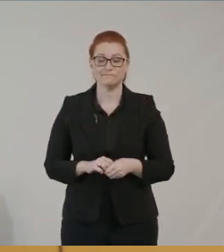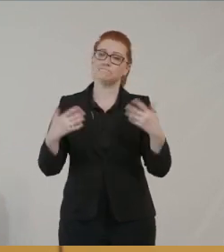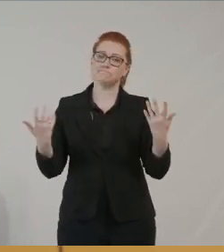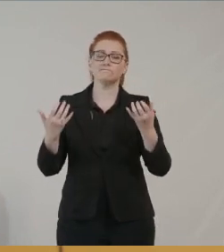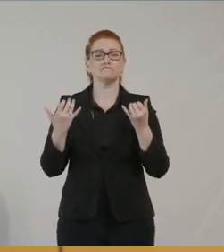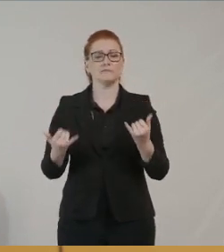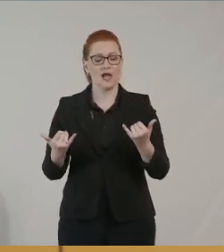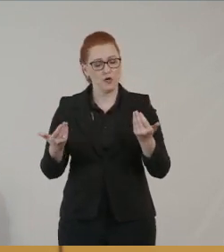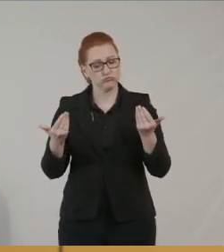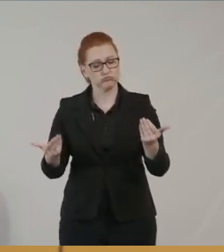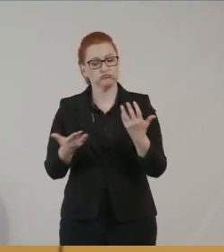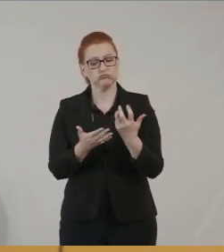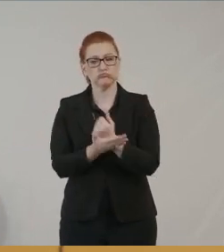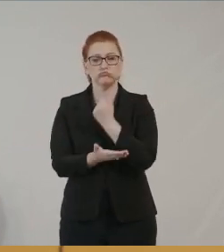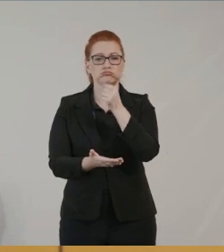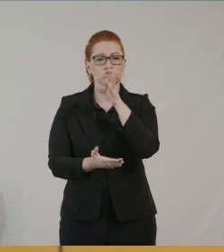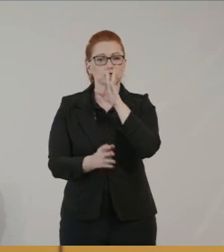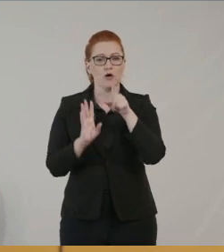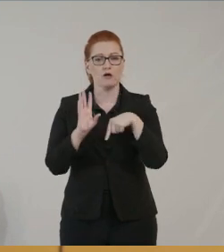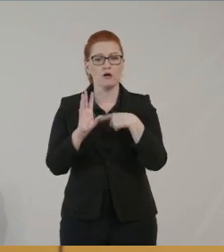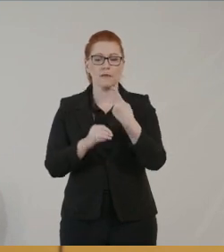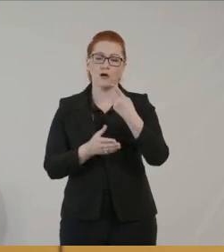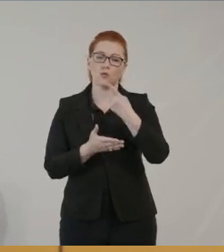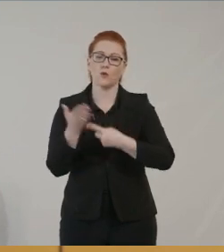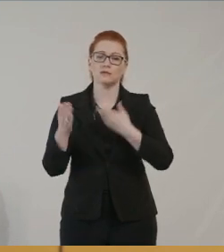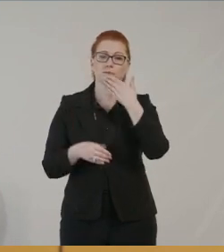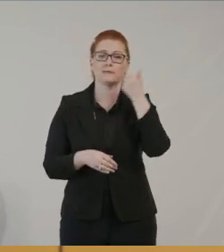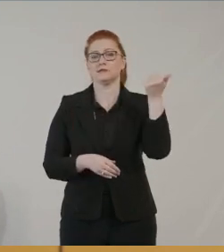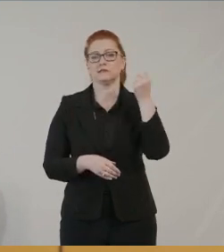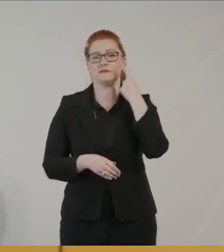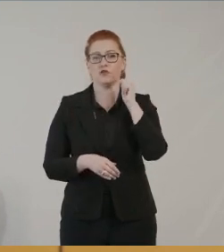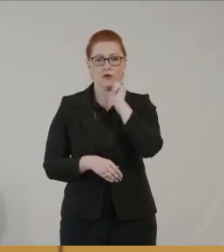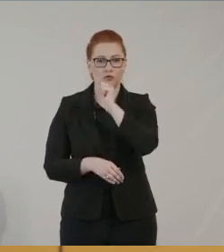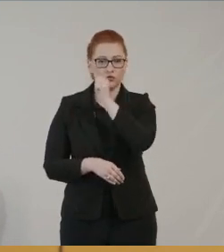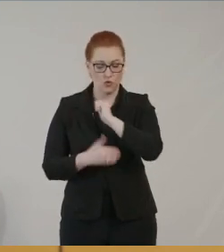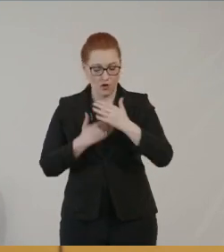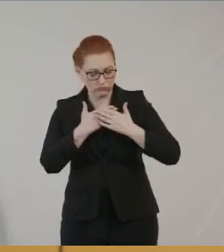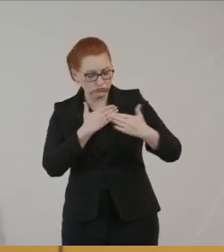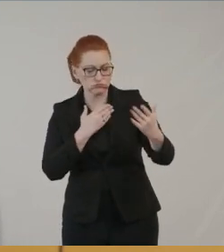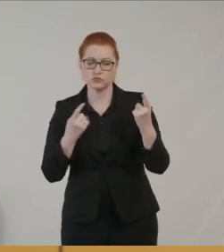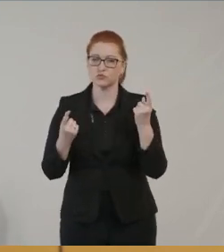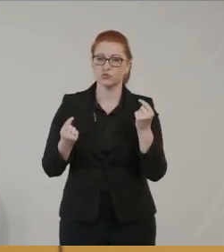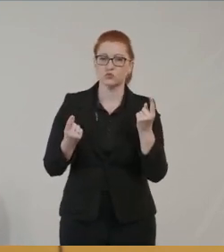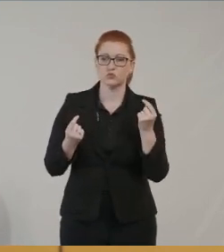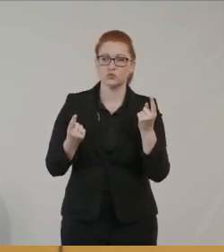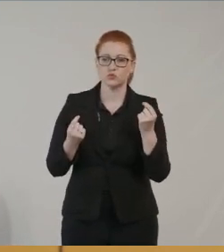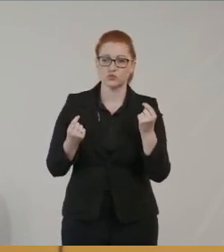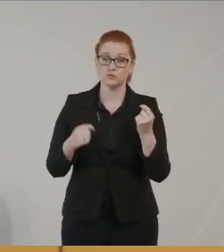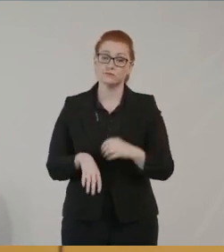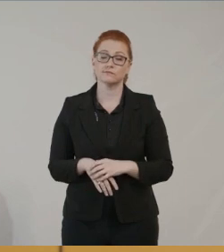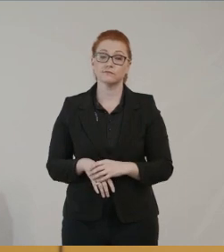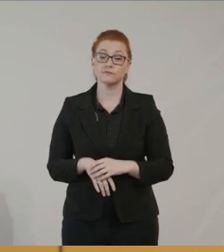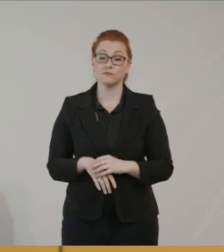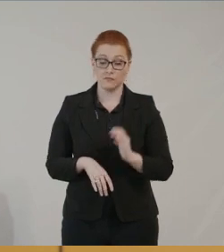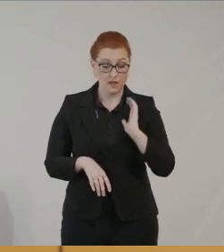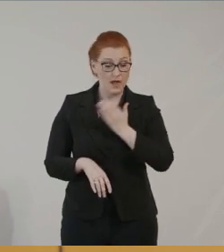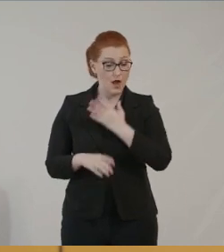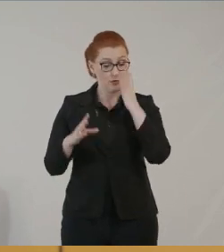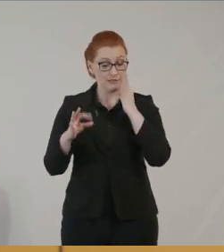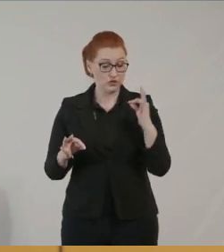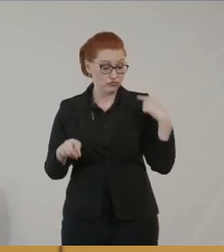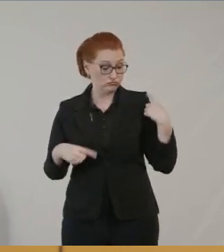and what's next for Arizona. Our decisions to date have been what I've called calm and steady, with